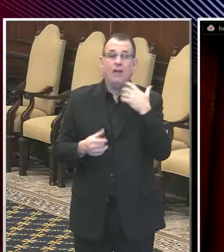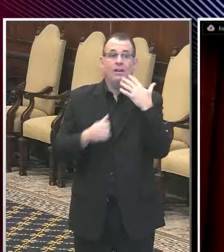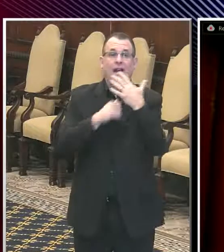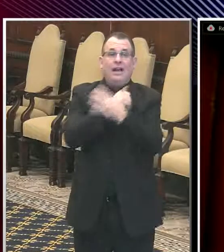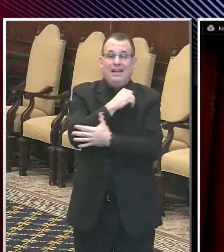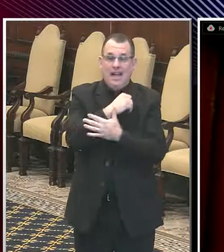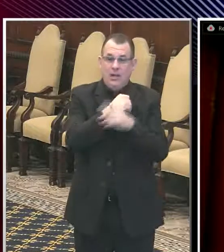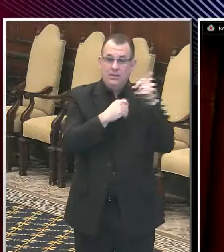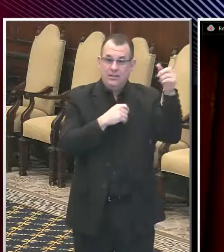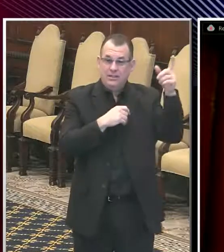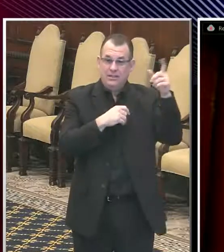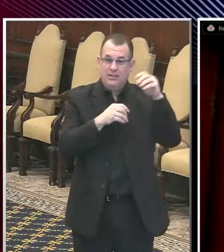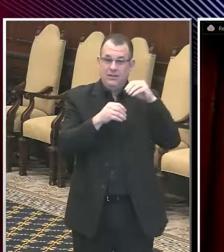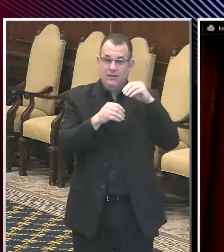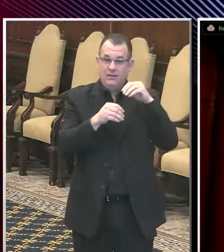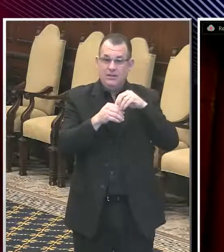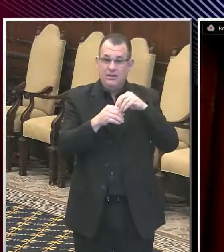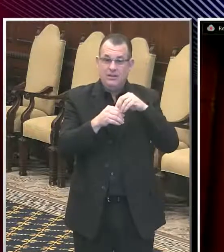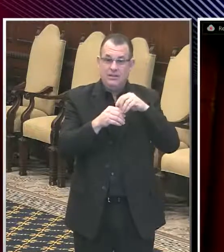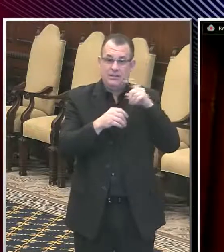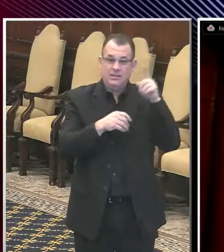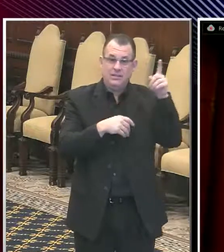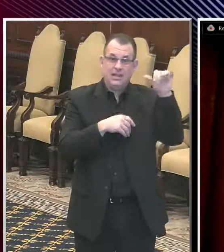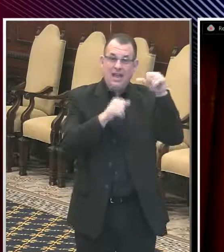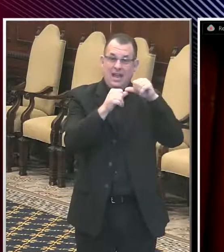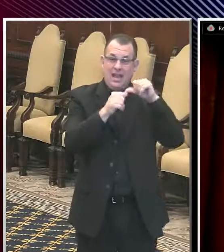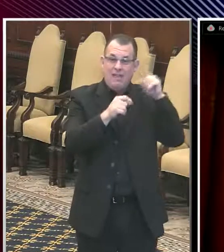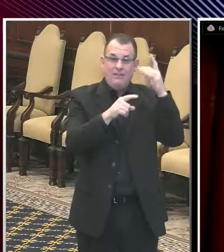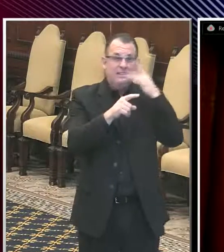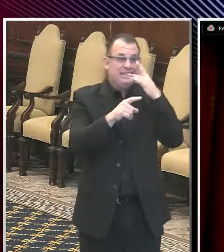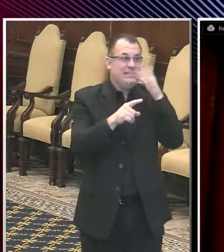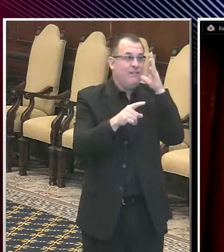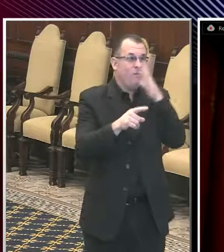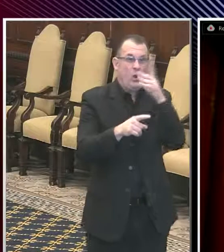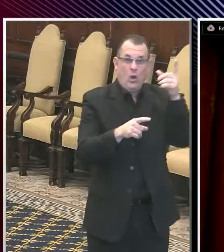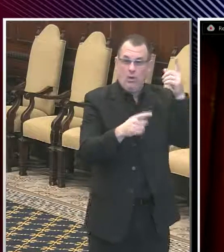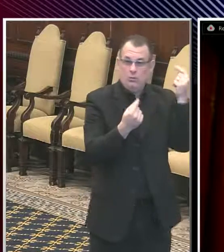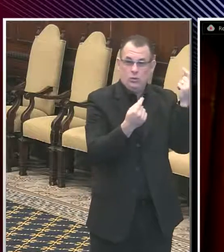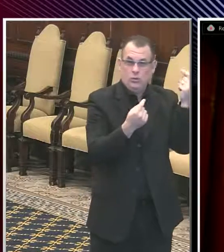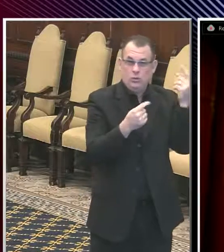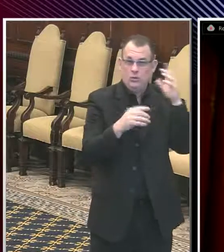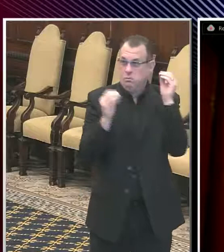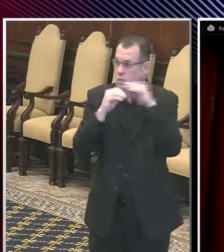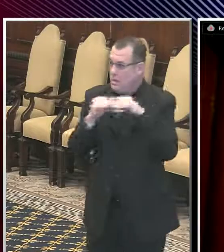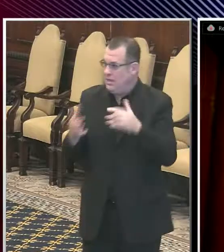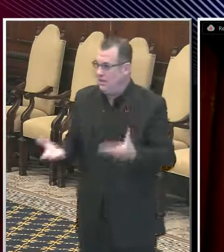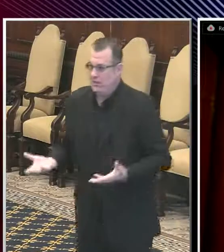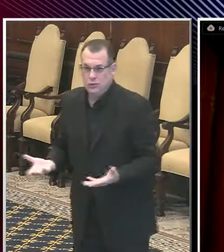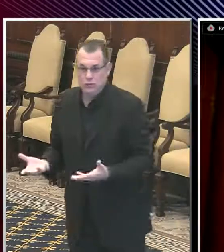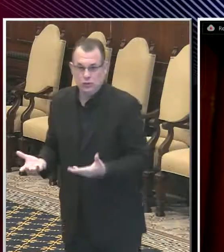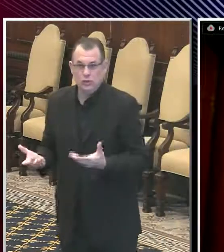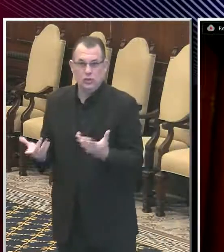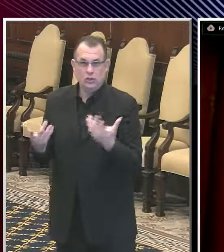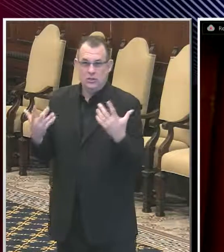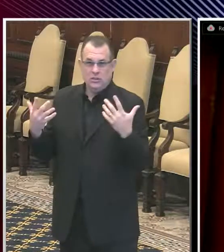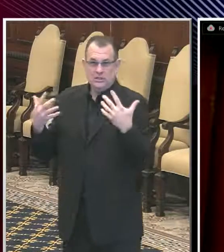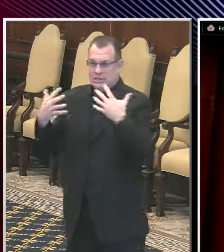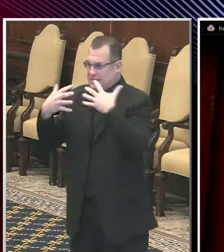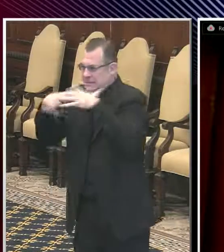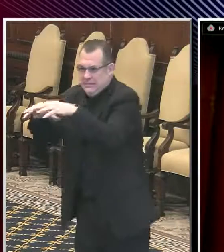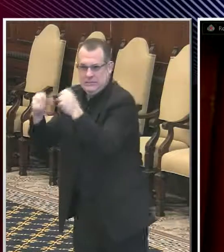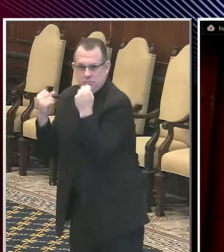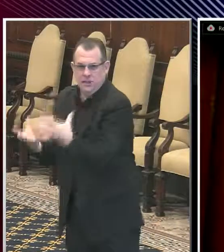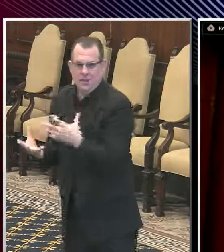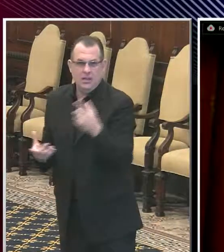few people, but you can't apply the same standards to the Southeast region in Philly. It's apples and